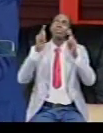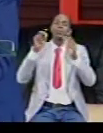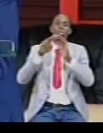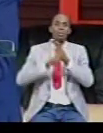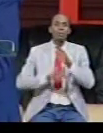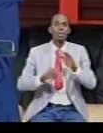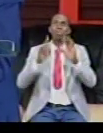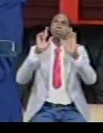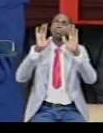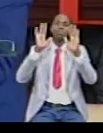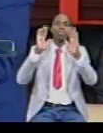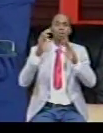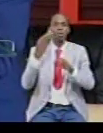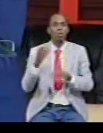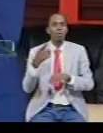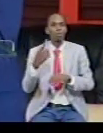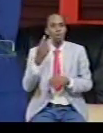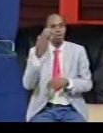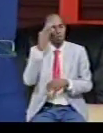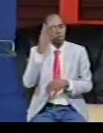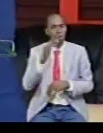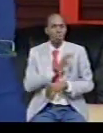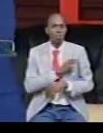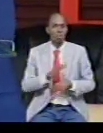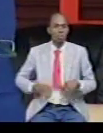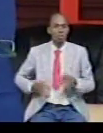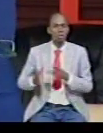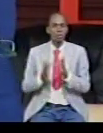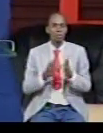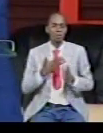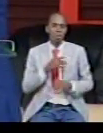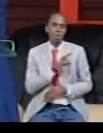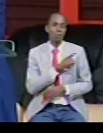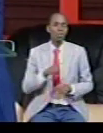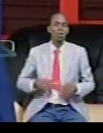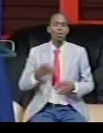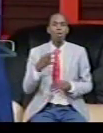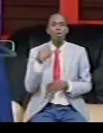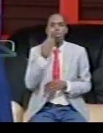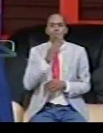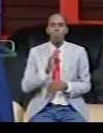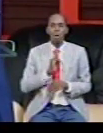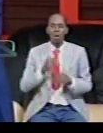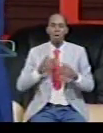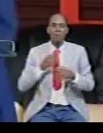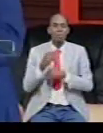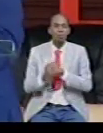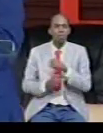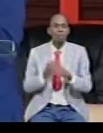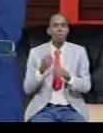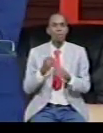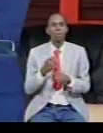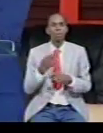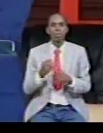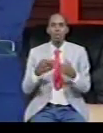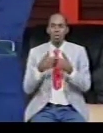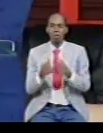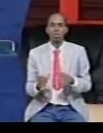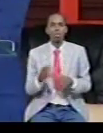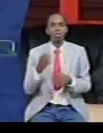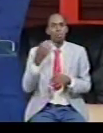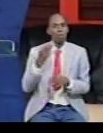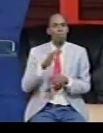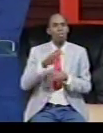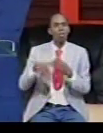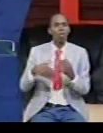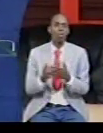Christ Jesus my Lord, for whom I have suffered the loss of all things. It was a man that used to have